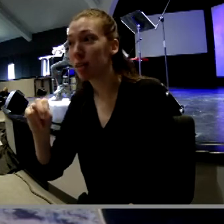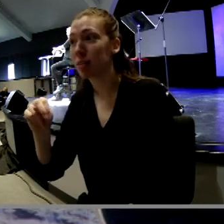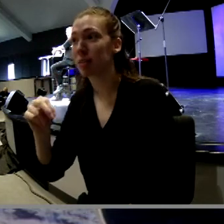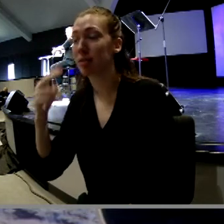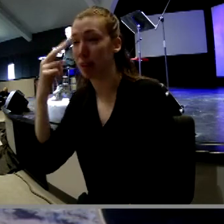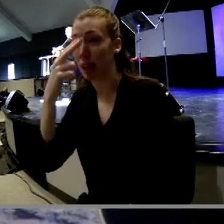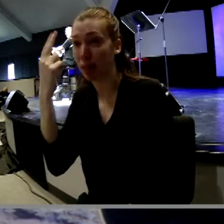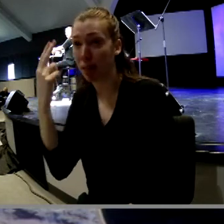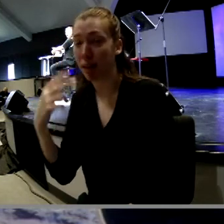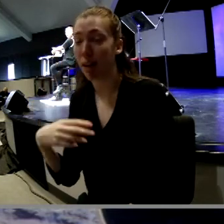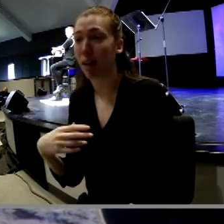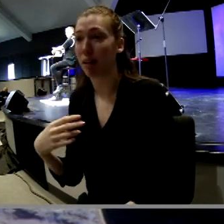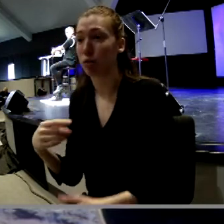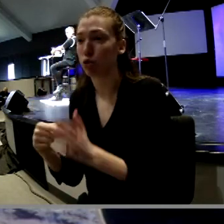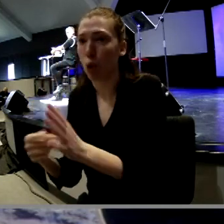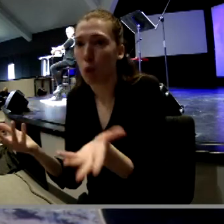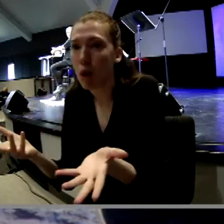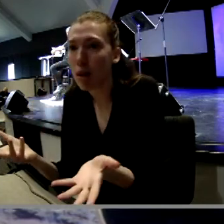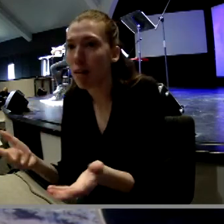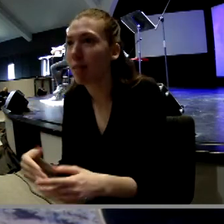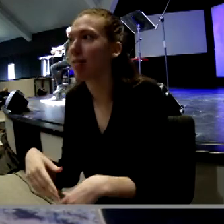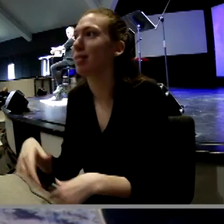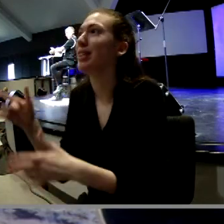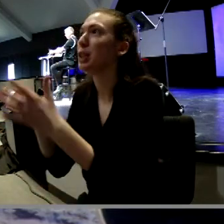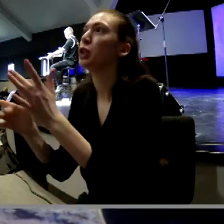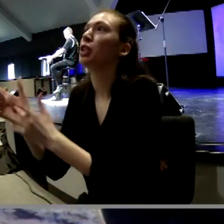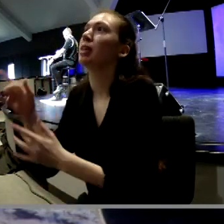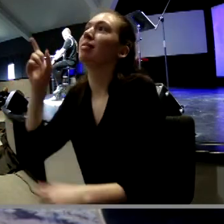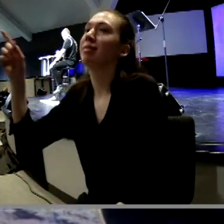Christ is the mediator, not some human.